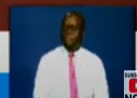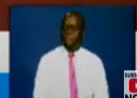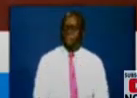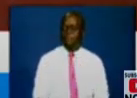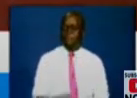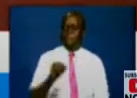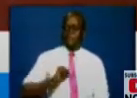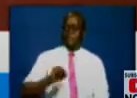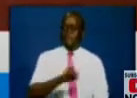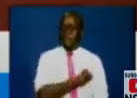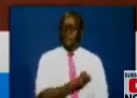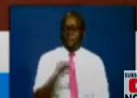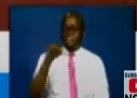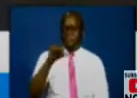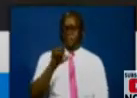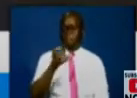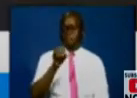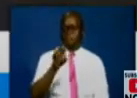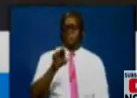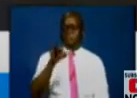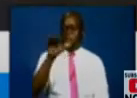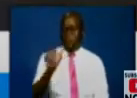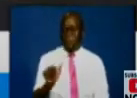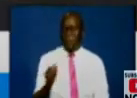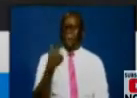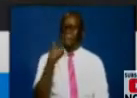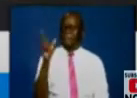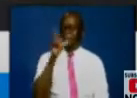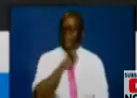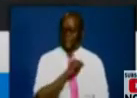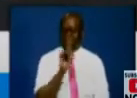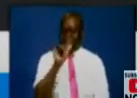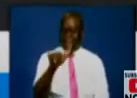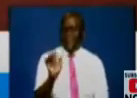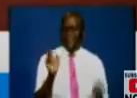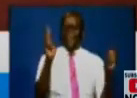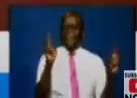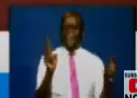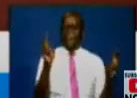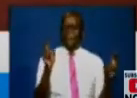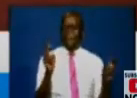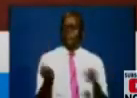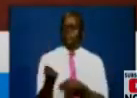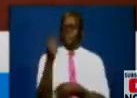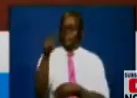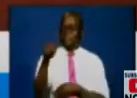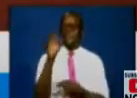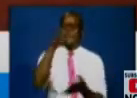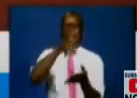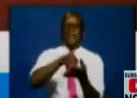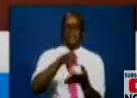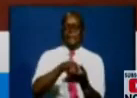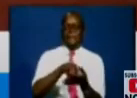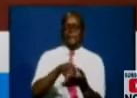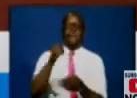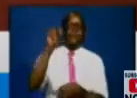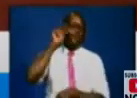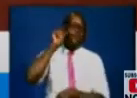Senator Gloria, can you proceed? Mr. Speaker, I have said that the matters that are arising in this case are